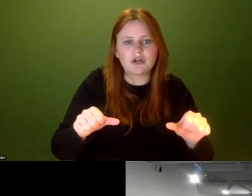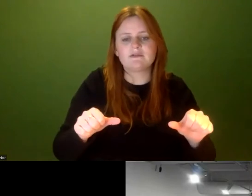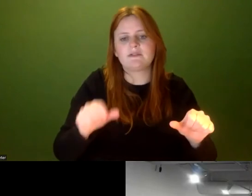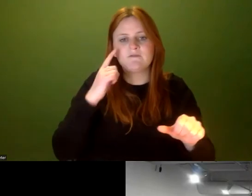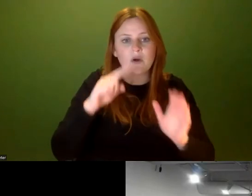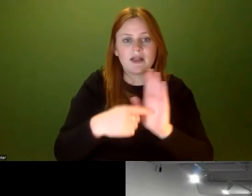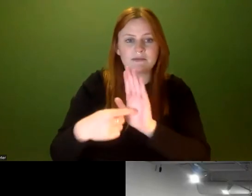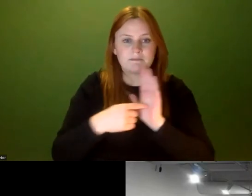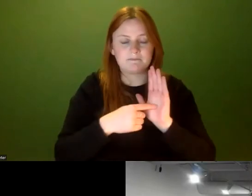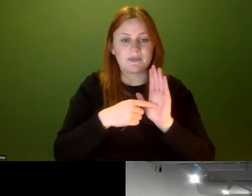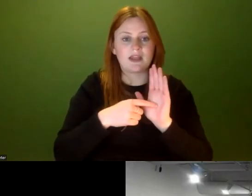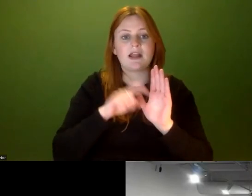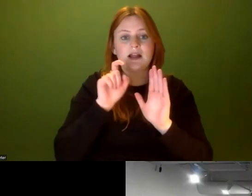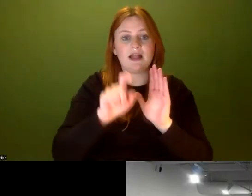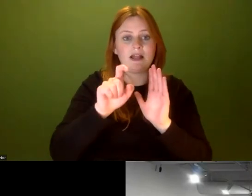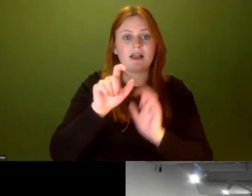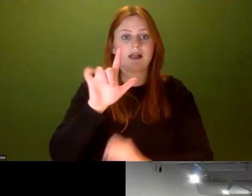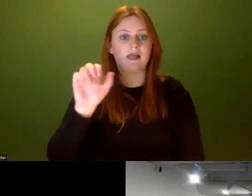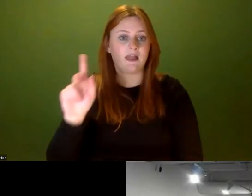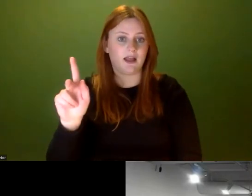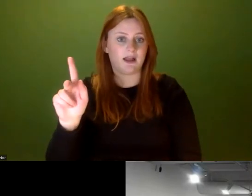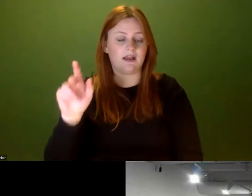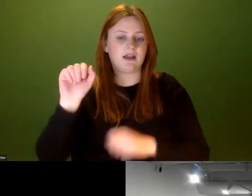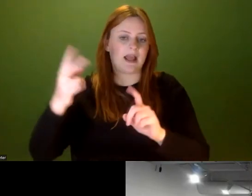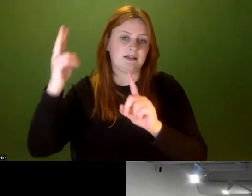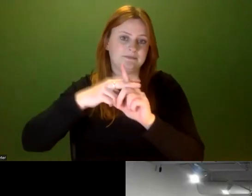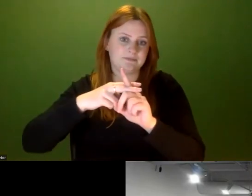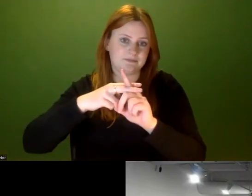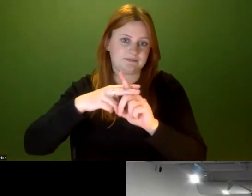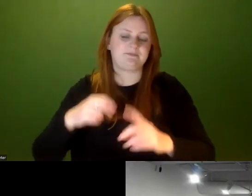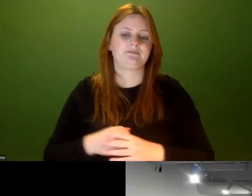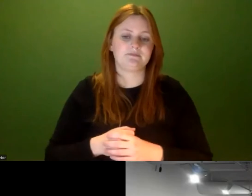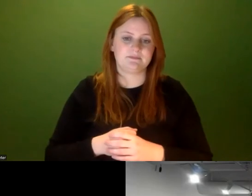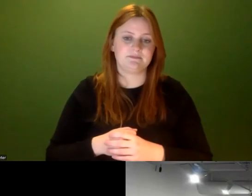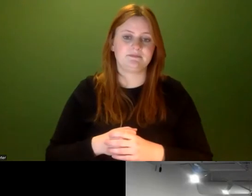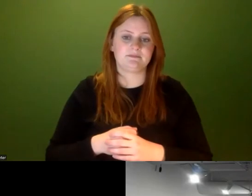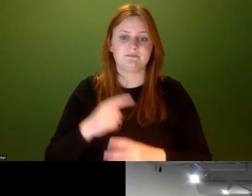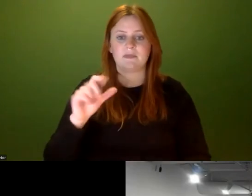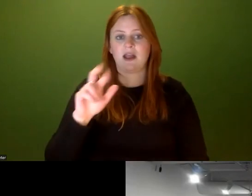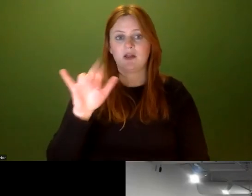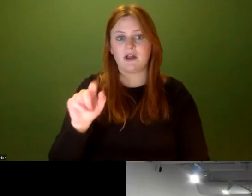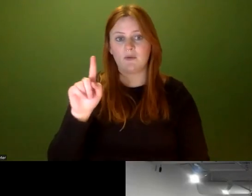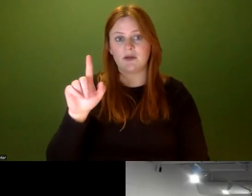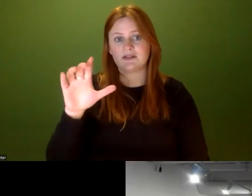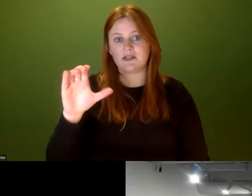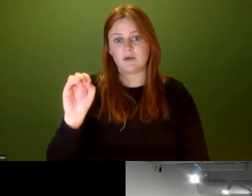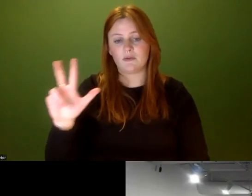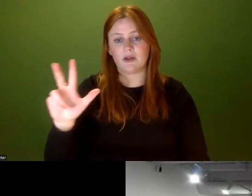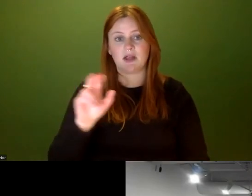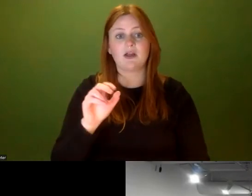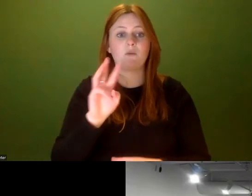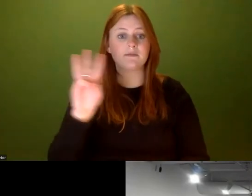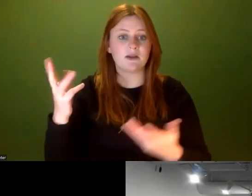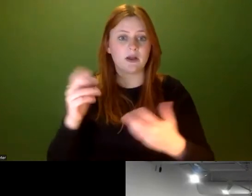will then find a link to click on to book your appointment in advance. So Gallery 1CO3's URL is